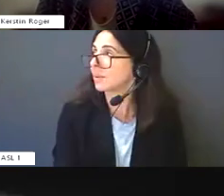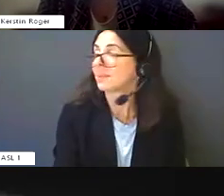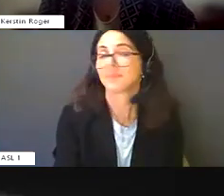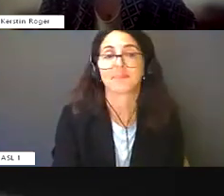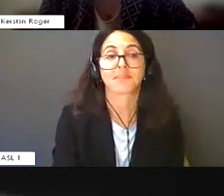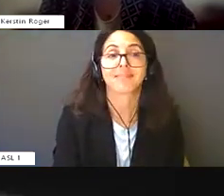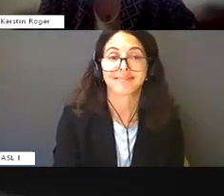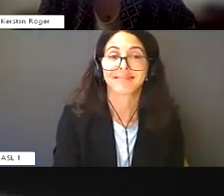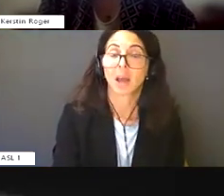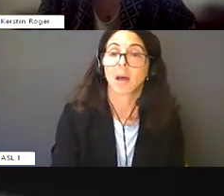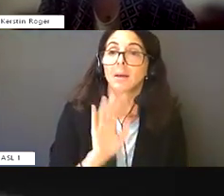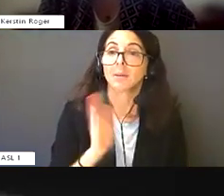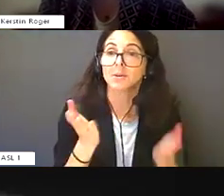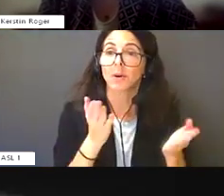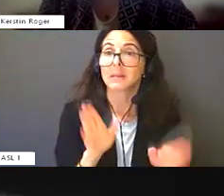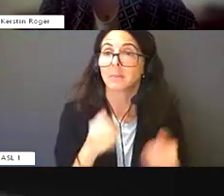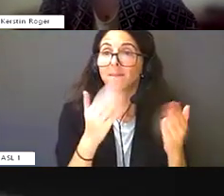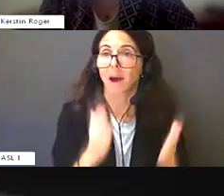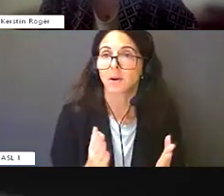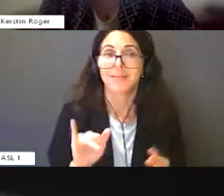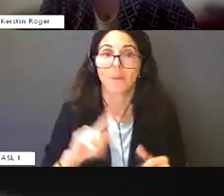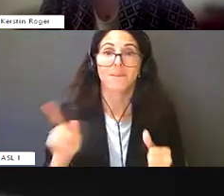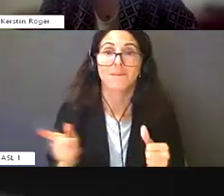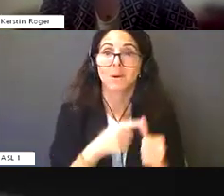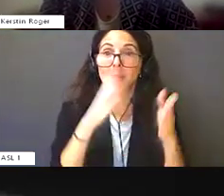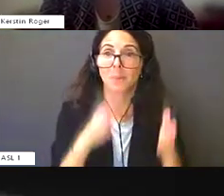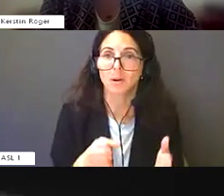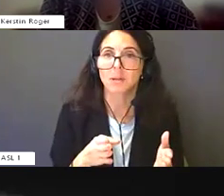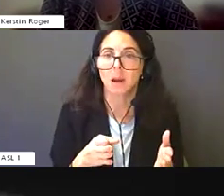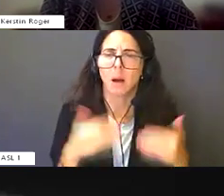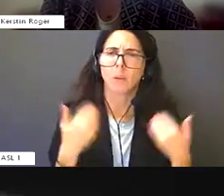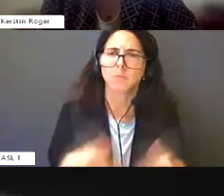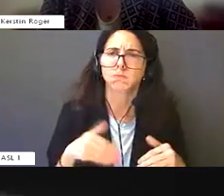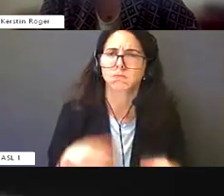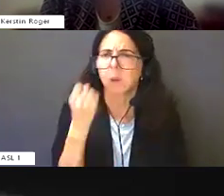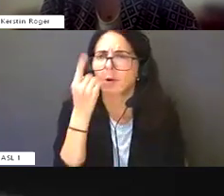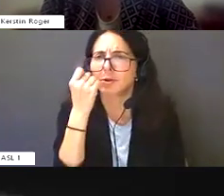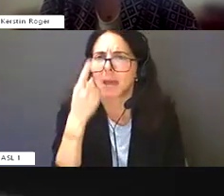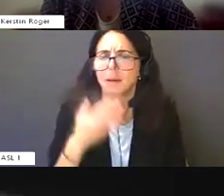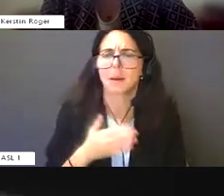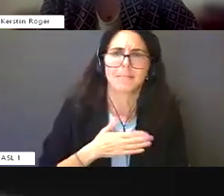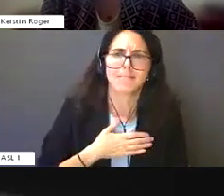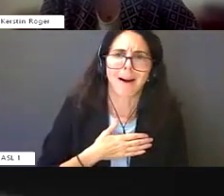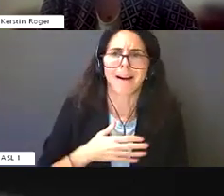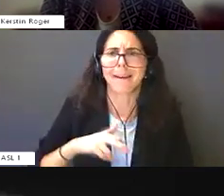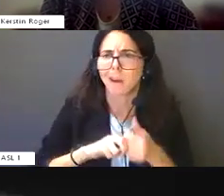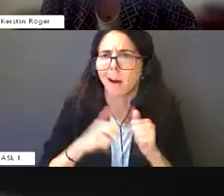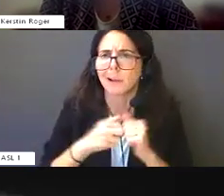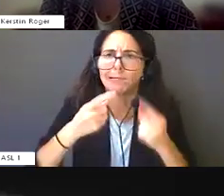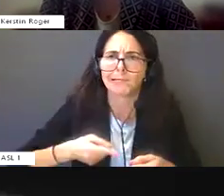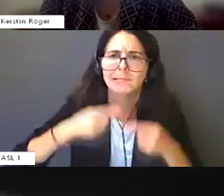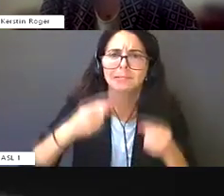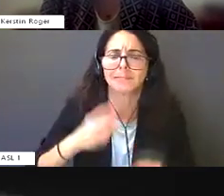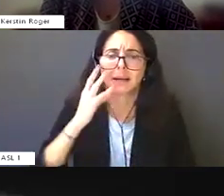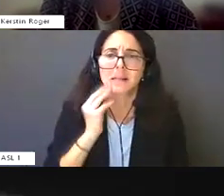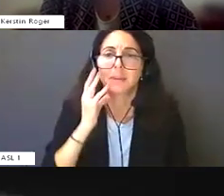service provider has been the first person that has been more than understanding of where I'm coming from, of my condition and my views, and